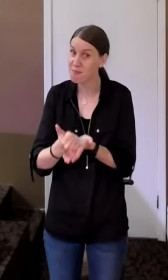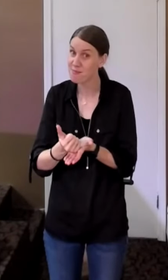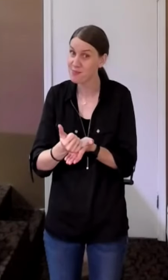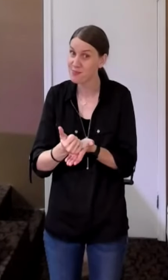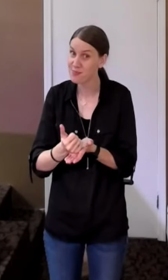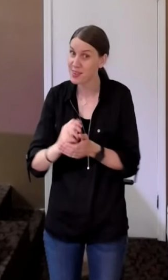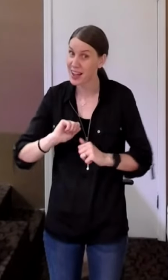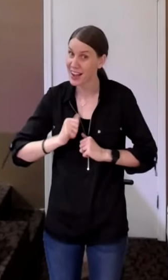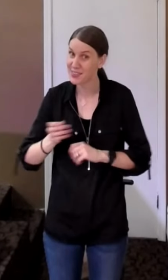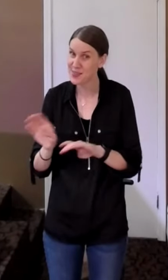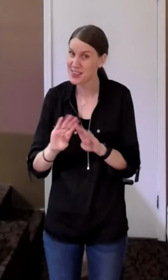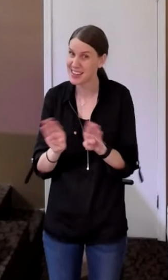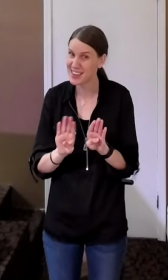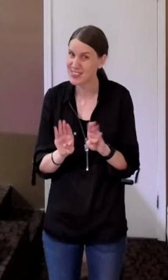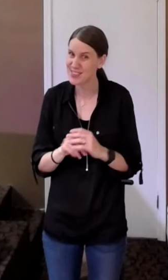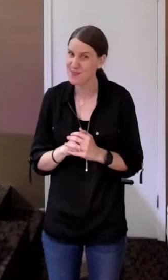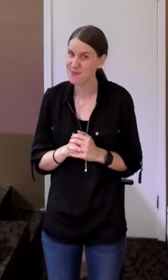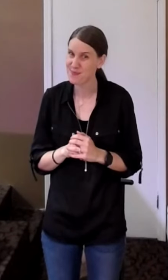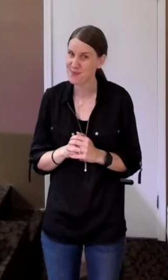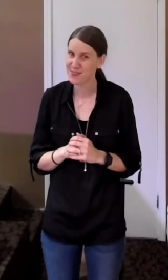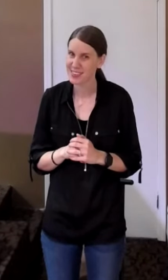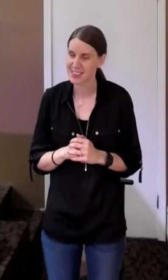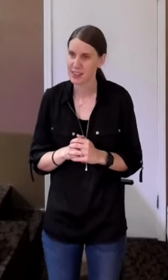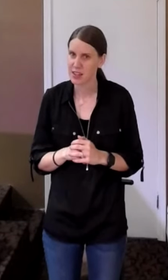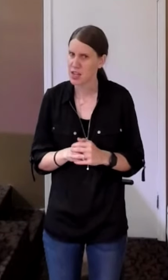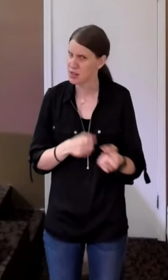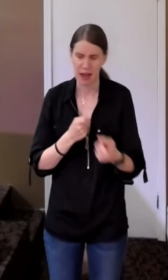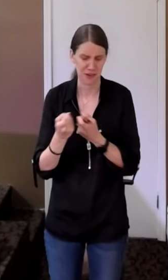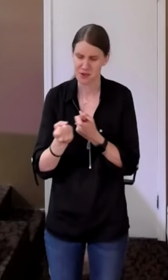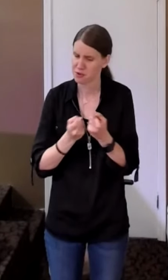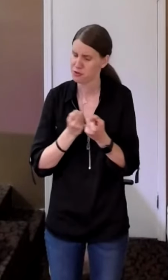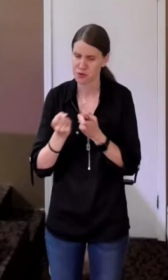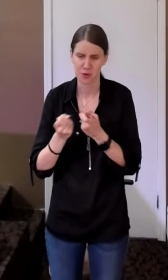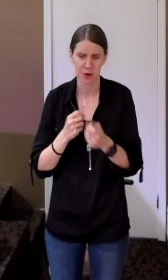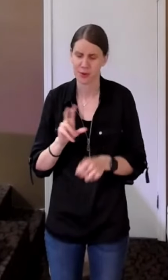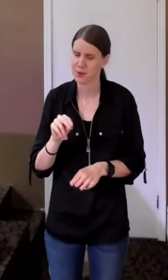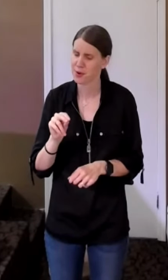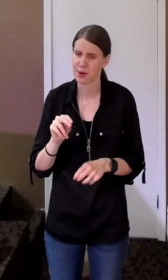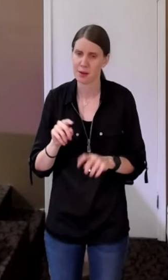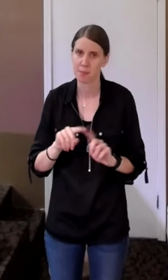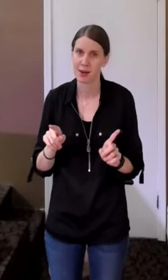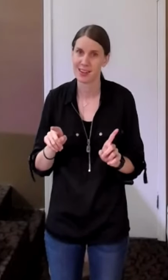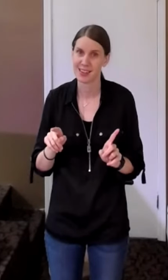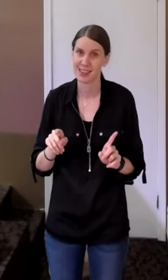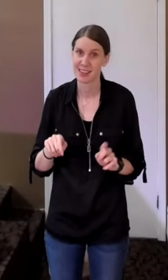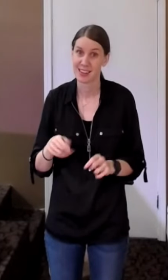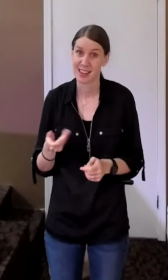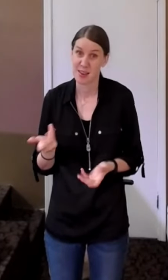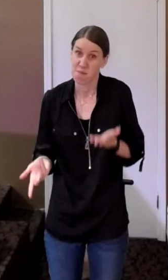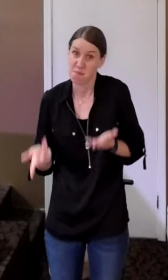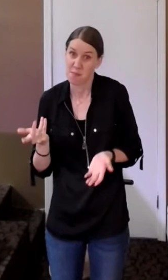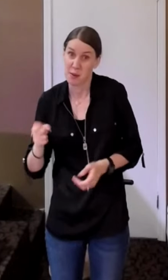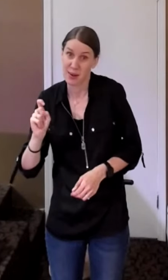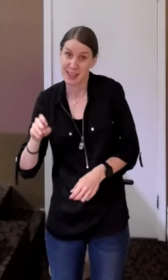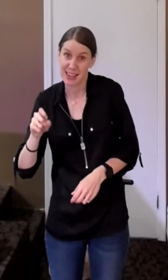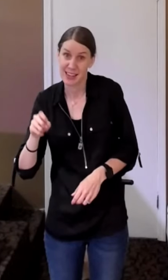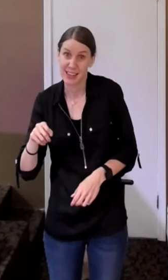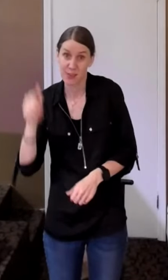in the way we behave. You know, now, she's not to rule over her husband, but you know what? We need reminded. That's not